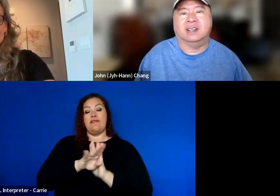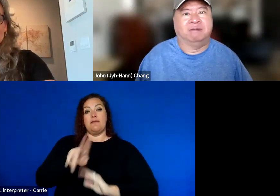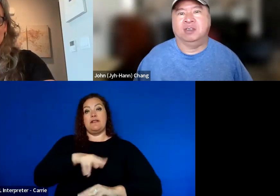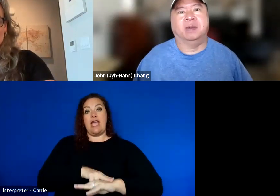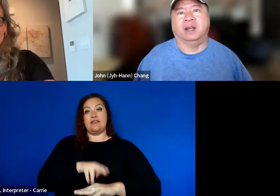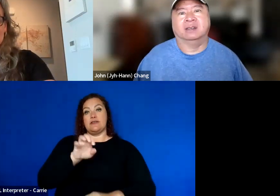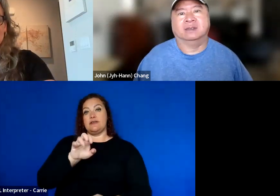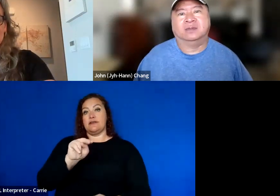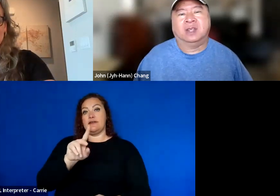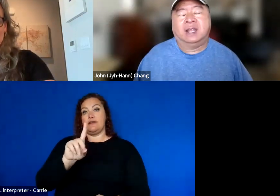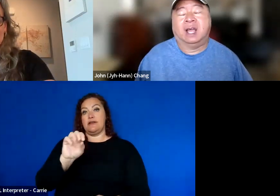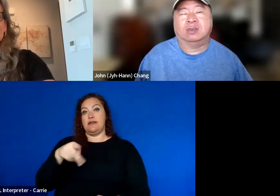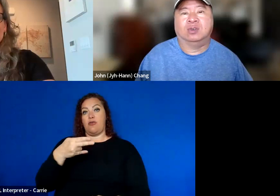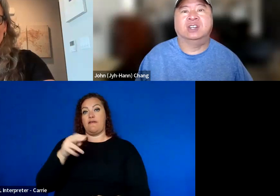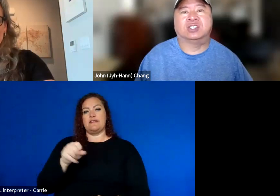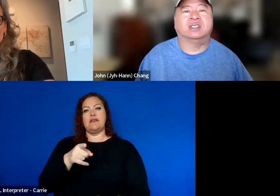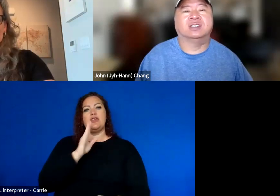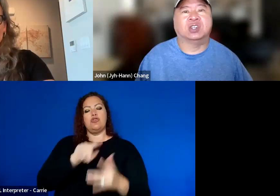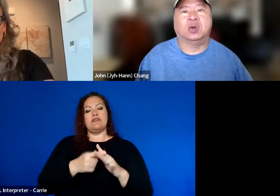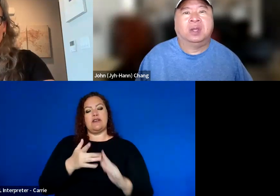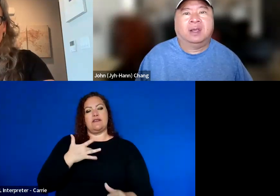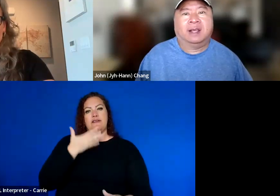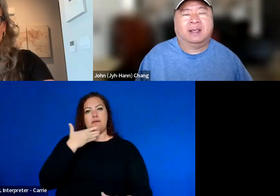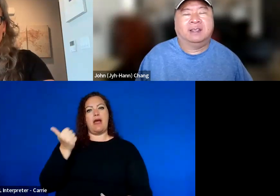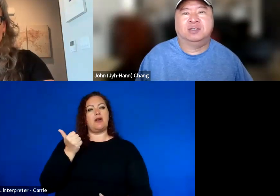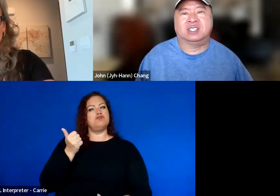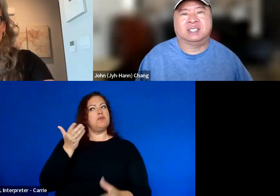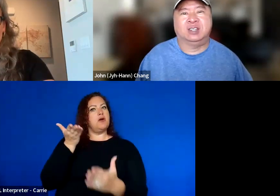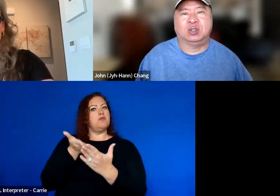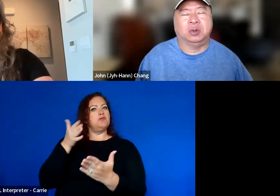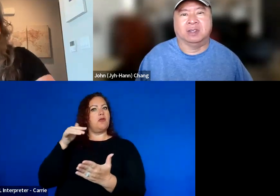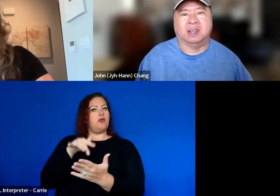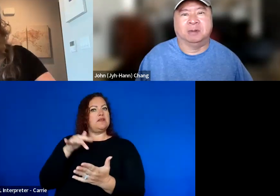you're going to feel better. Now, literature does show that if you